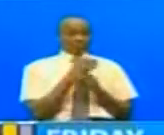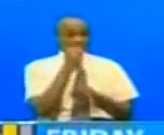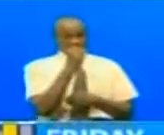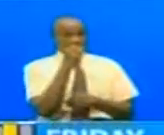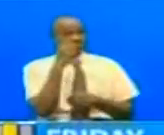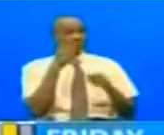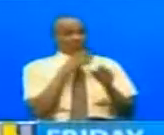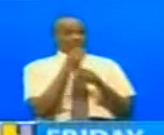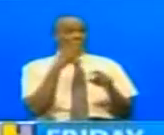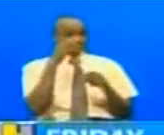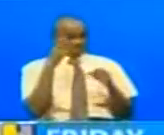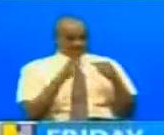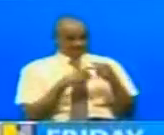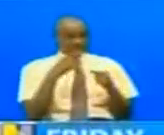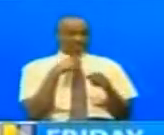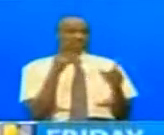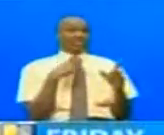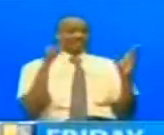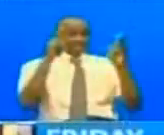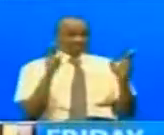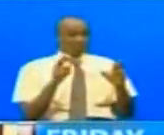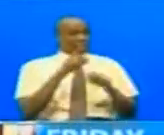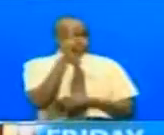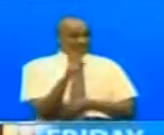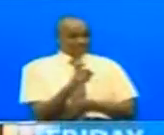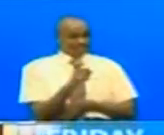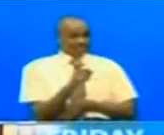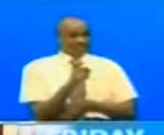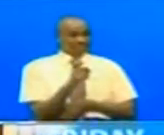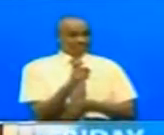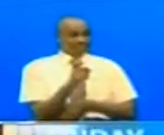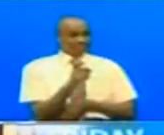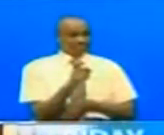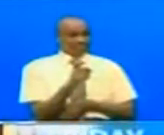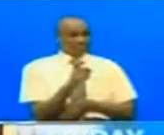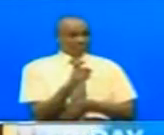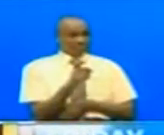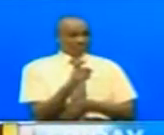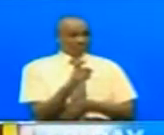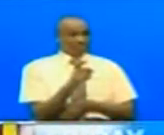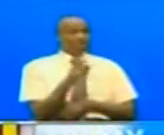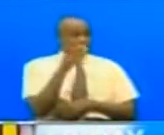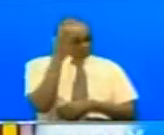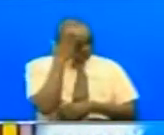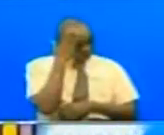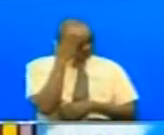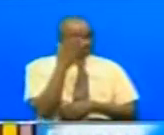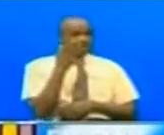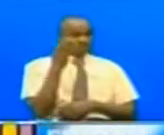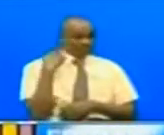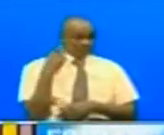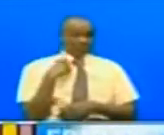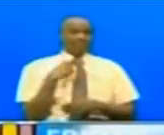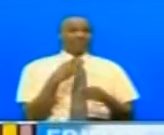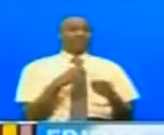mm-hmm. International Exam. Mm-hmm. That is All right. So and you know, I used to cut